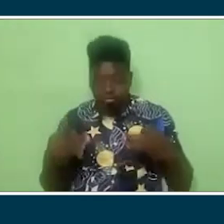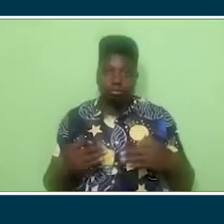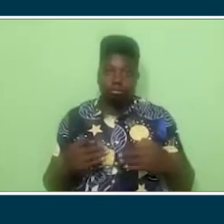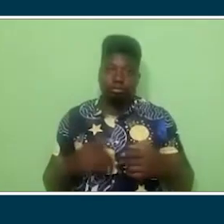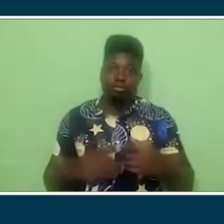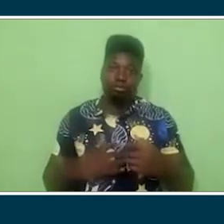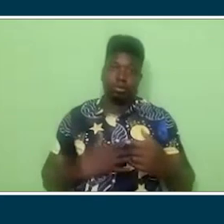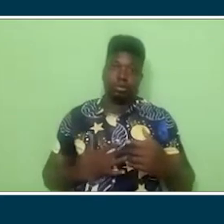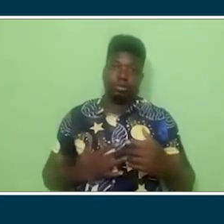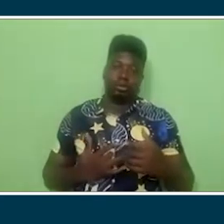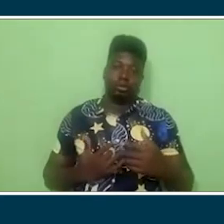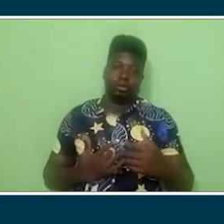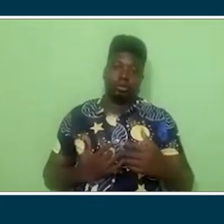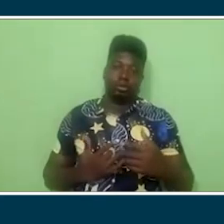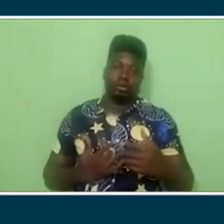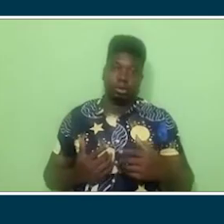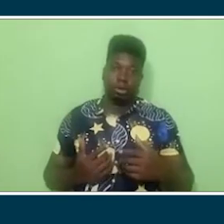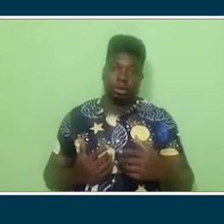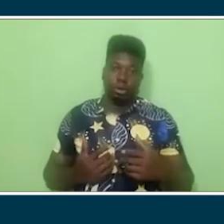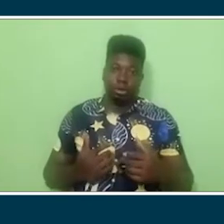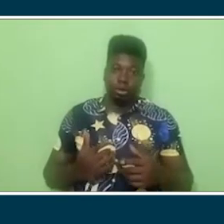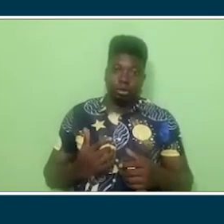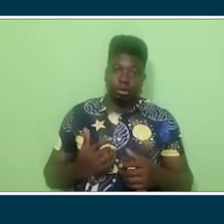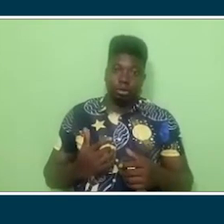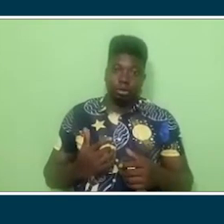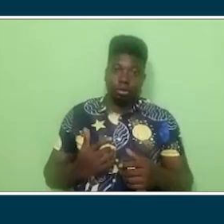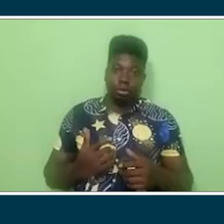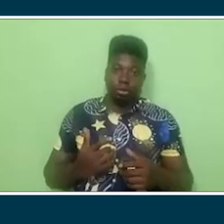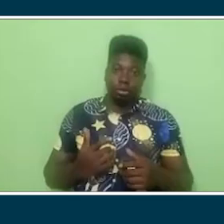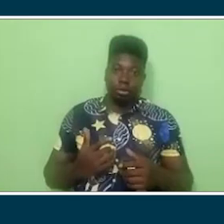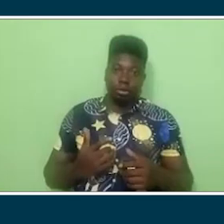egoic need to stay a good person?